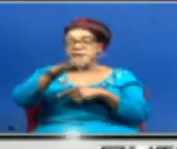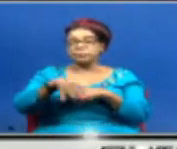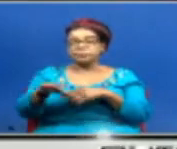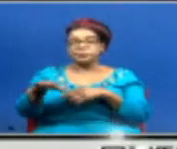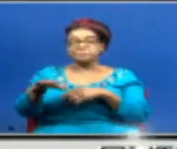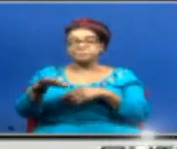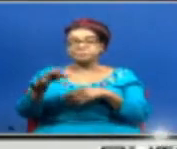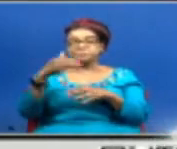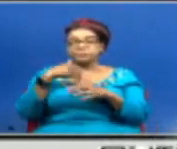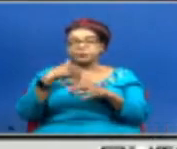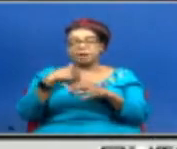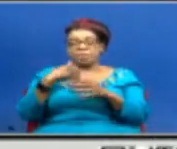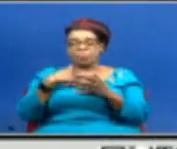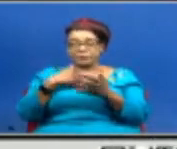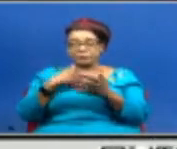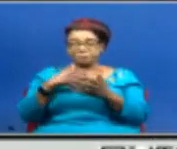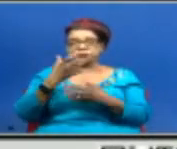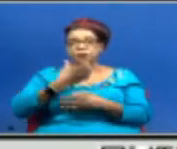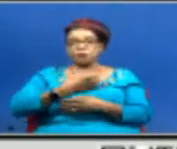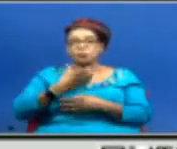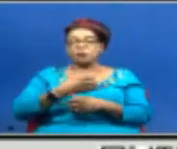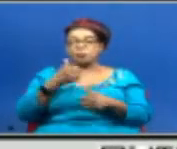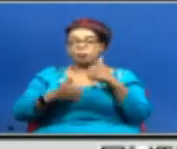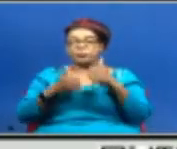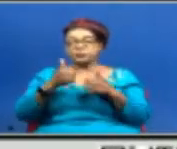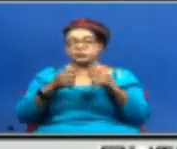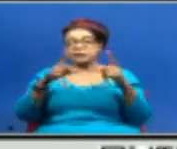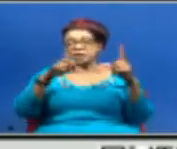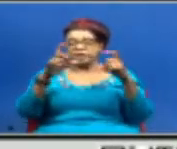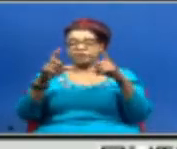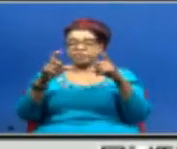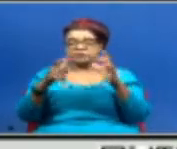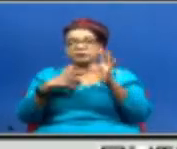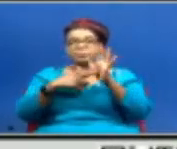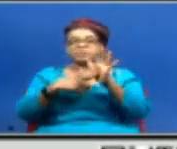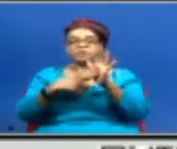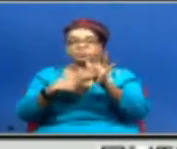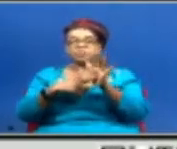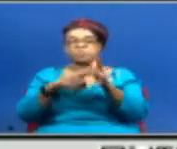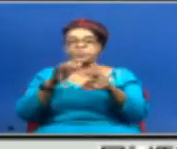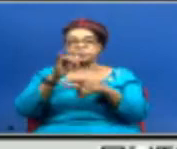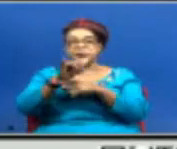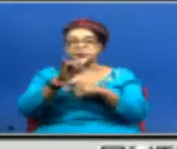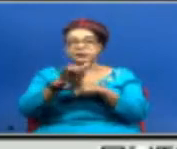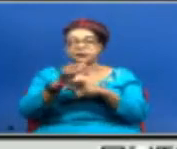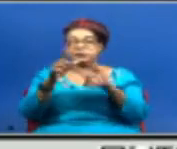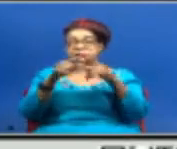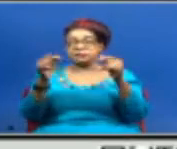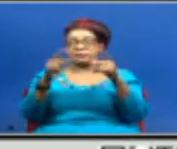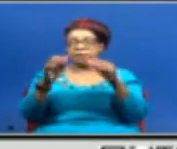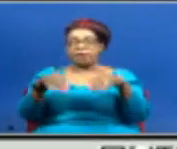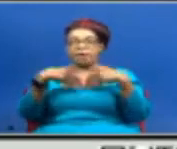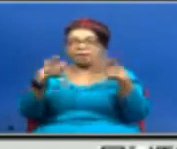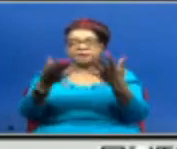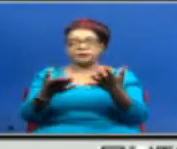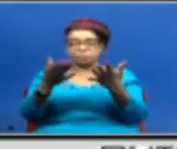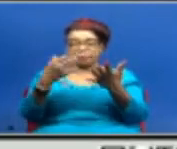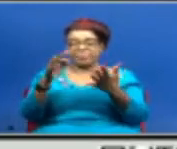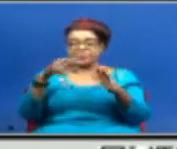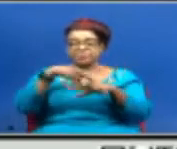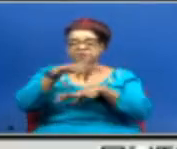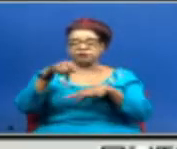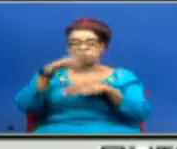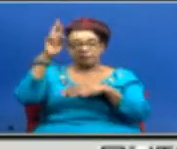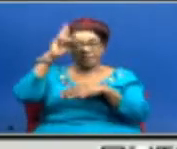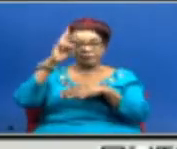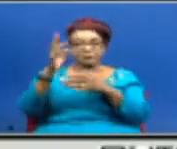on-screen image or graphics representation intimated that the statement was issued by the Inspector General of the National Police Service,